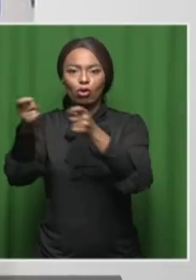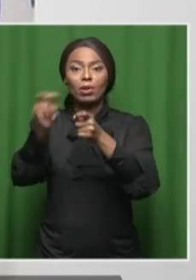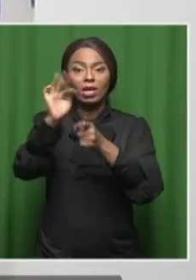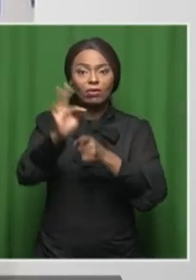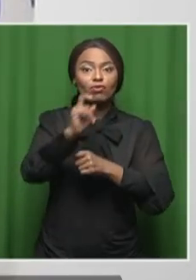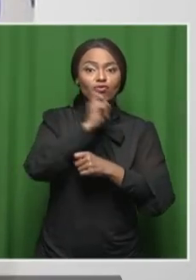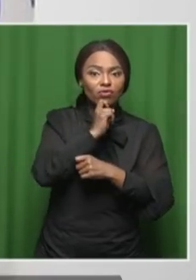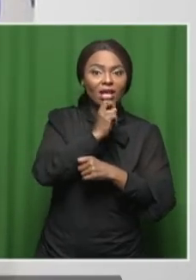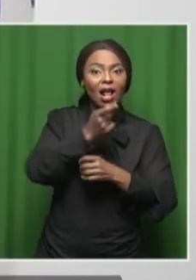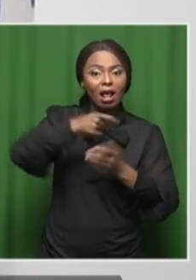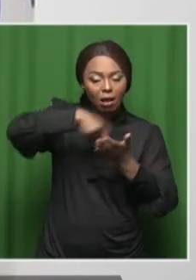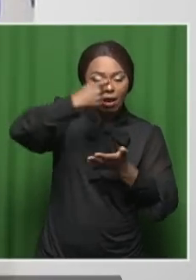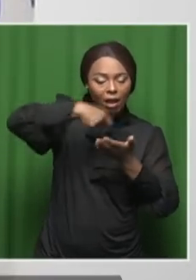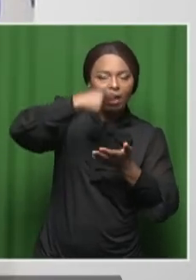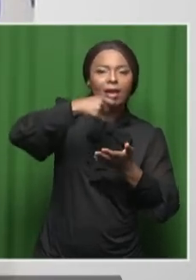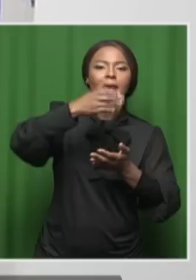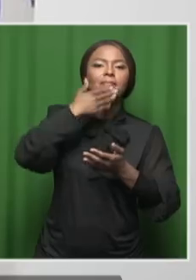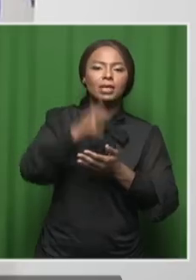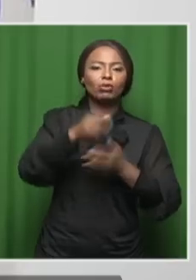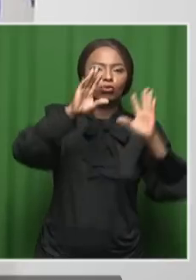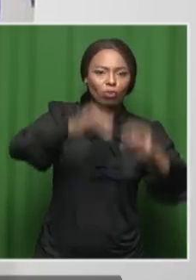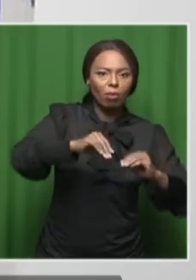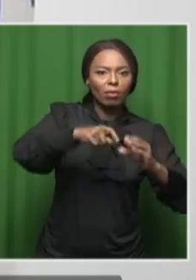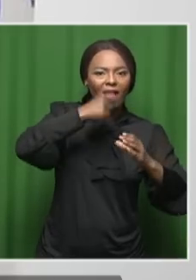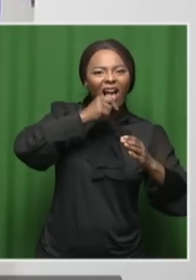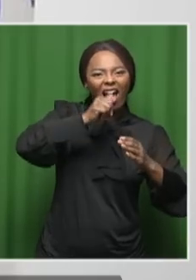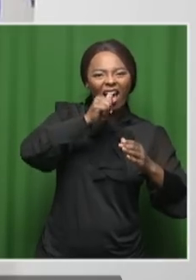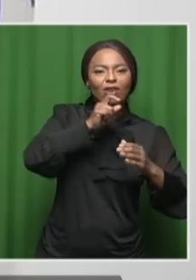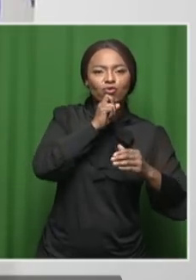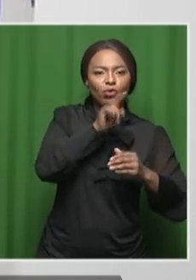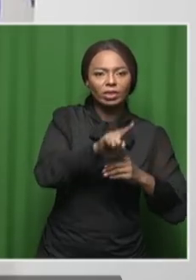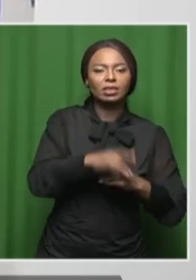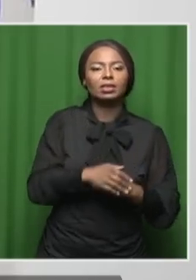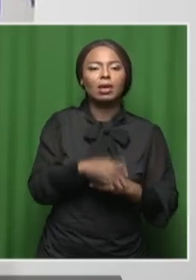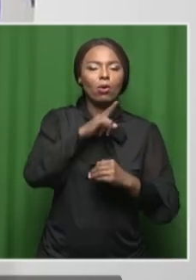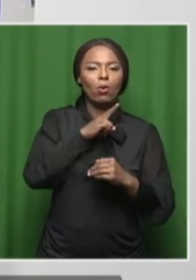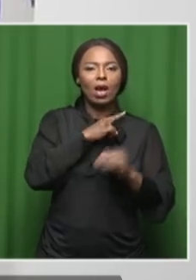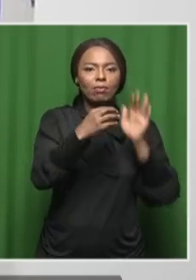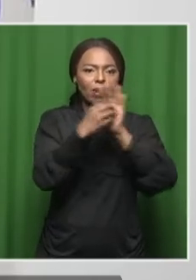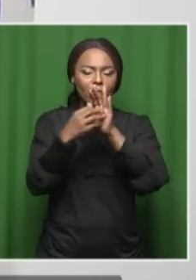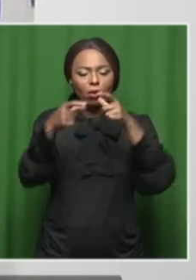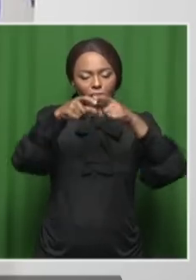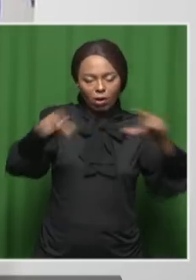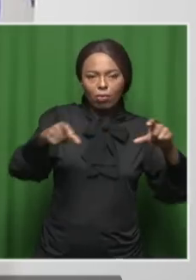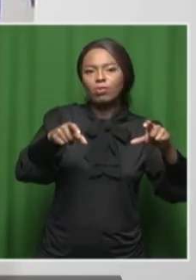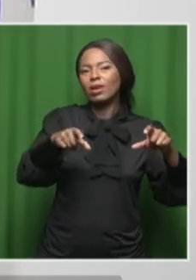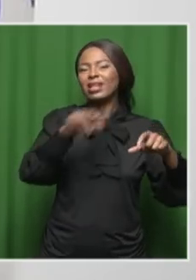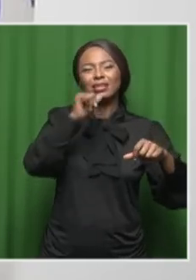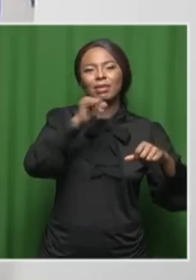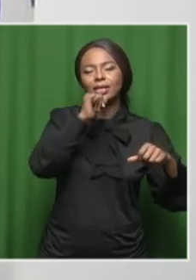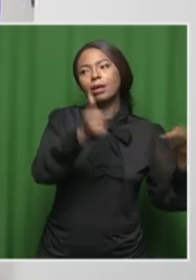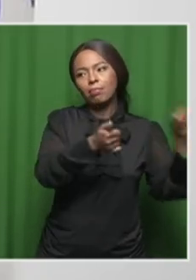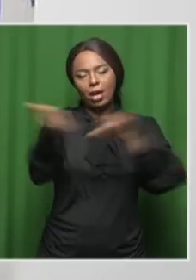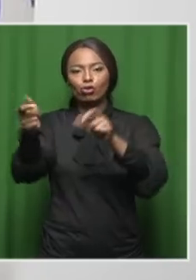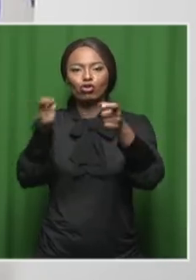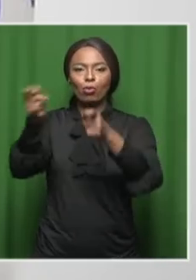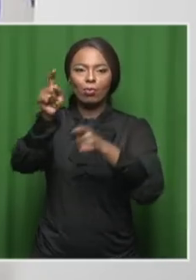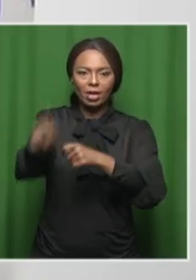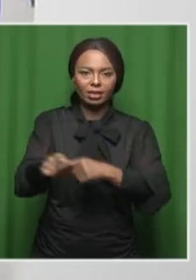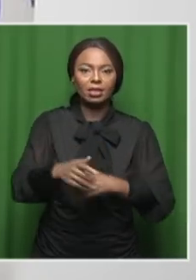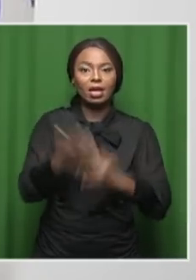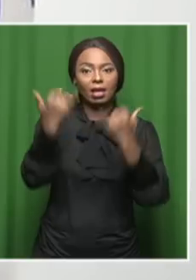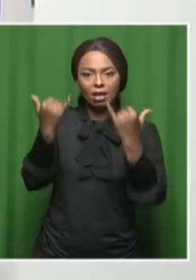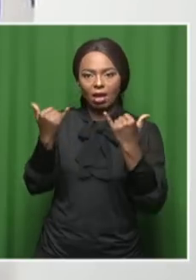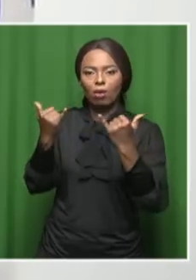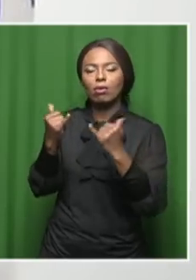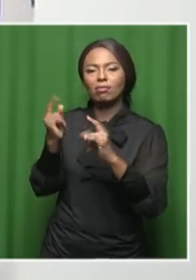the store they bought them from for a full refund with or without a proof of purchase. Well, for more on this matter, we are joined virtually by